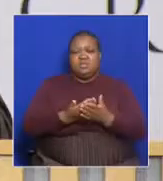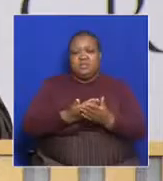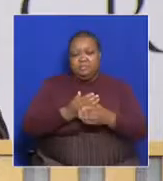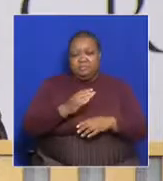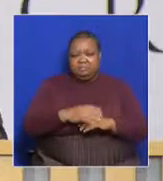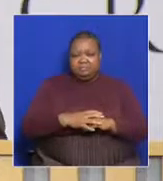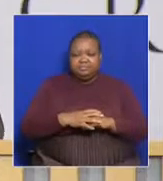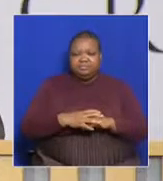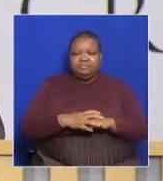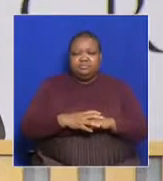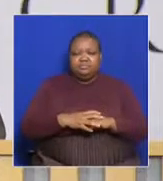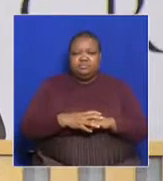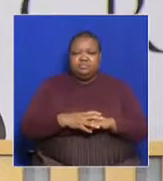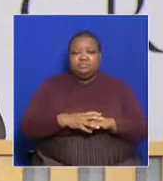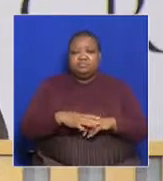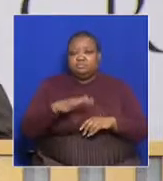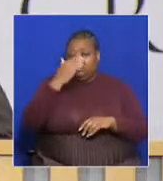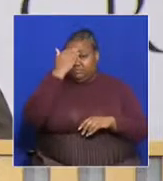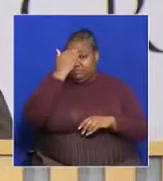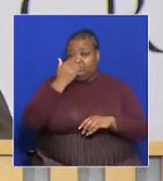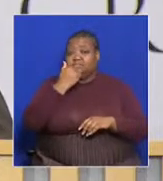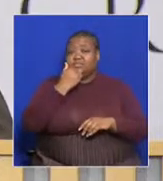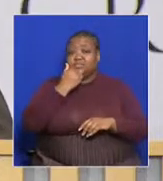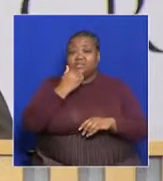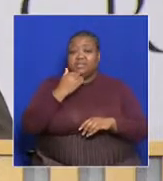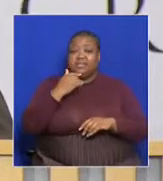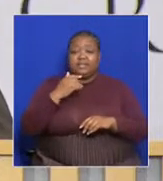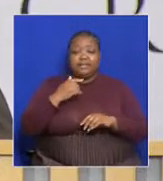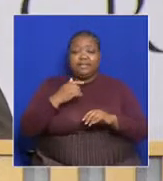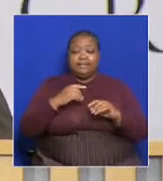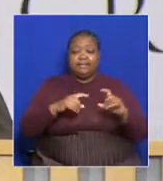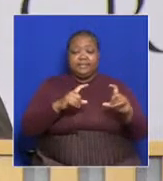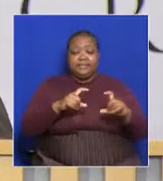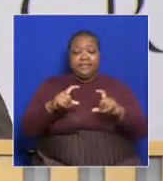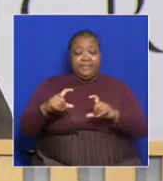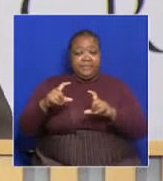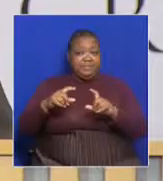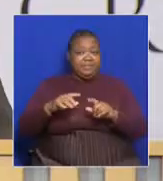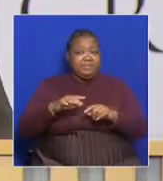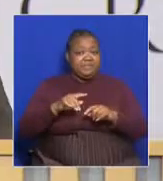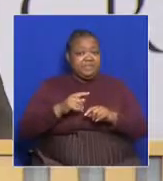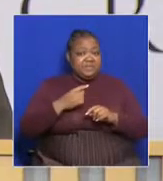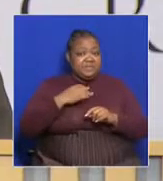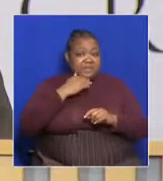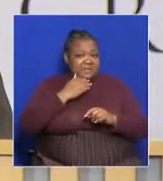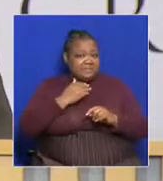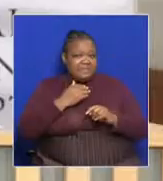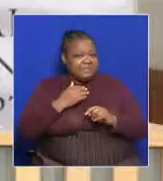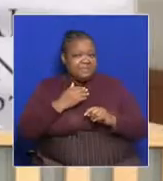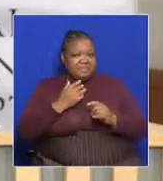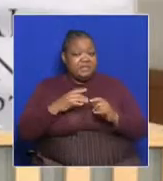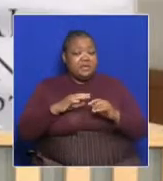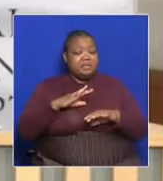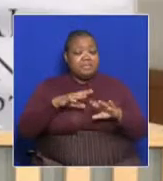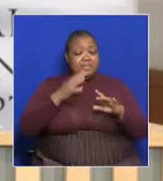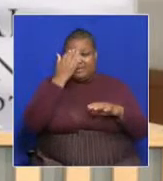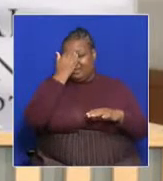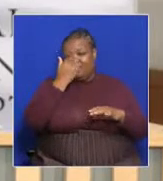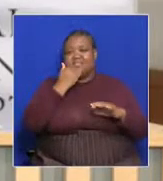those photos don't do justice to what we did on the scene. Those photos in the inquiry. Why would they think to ask